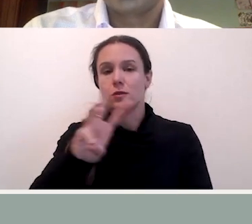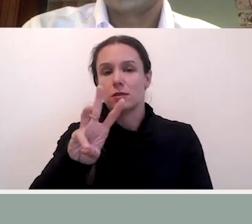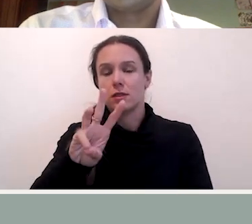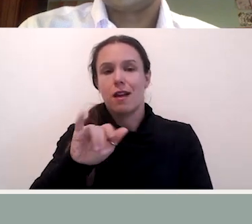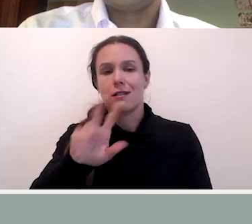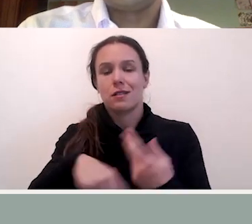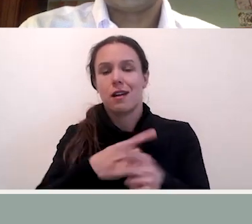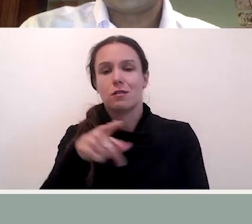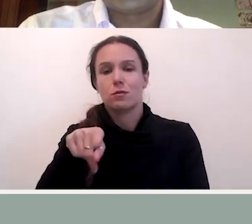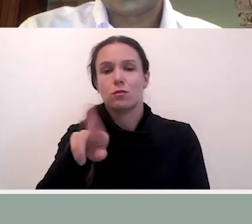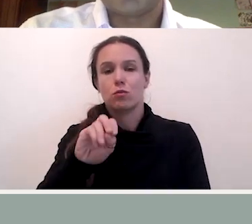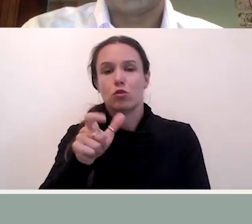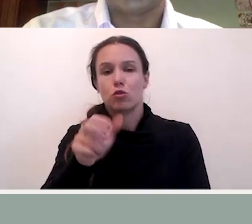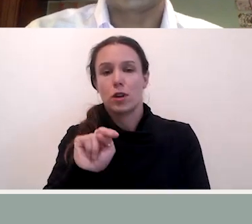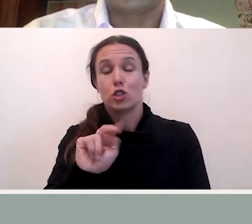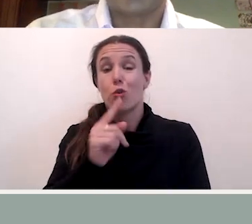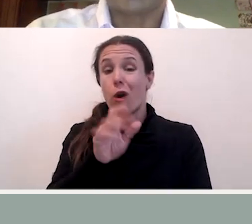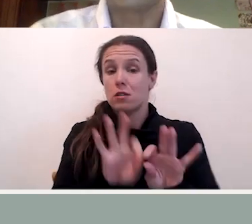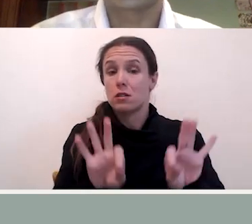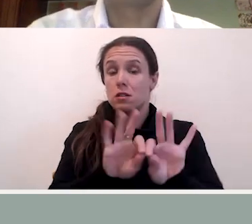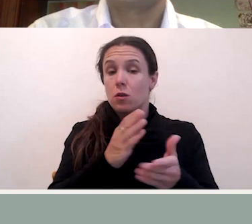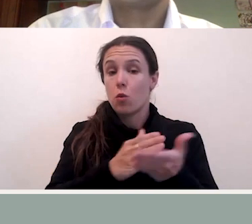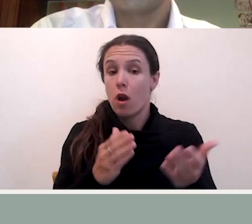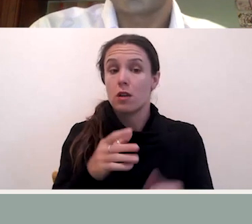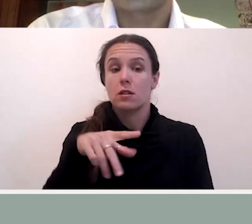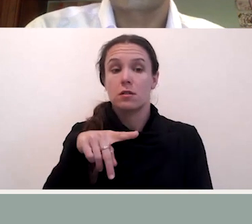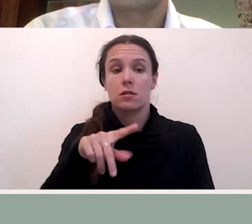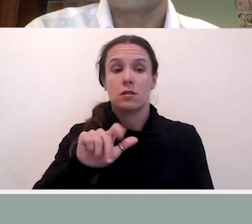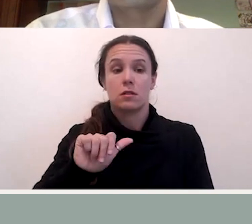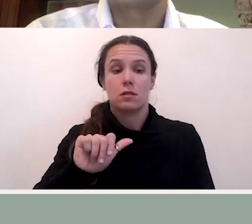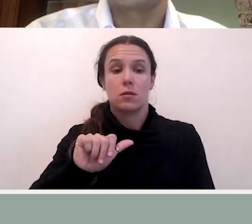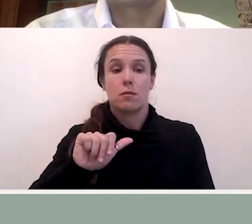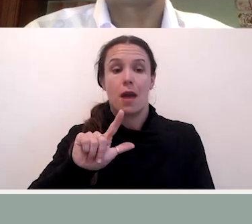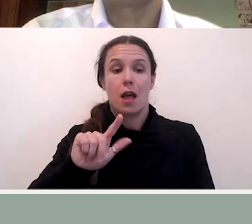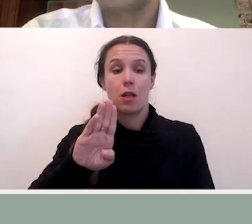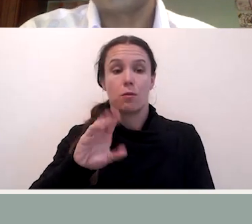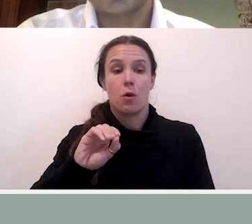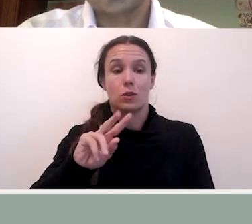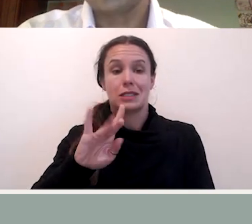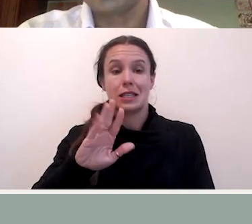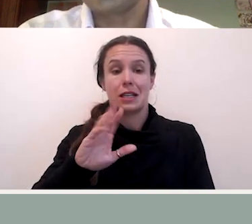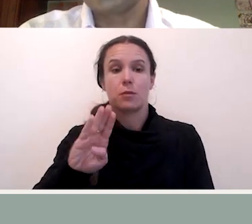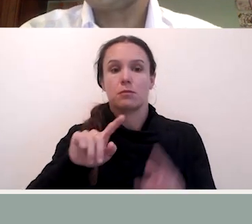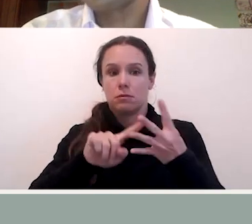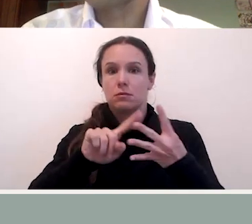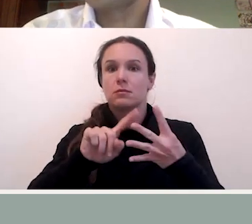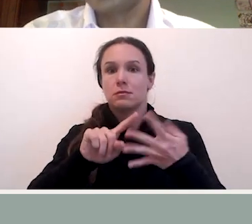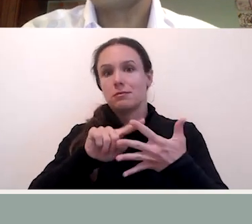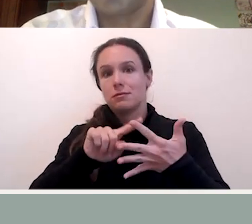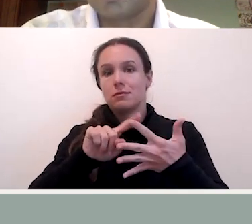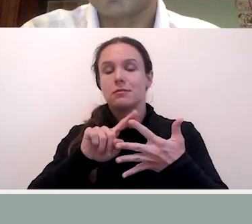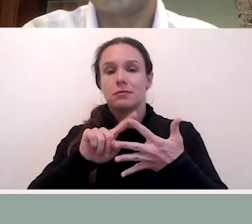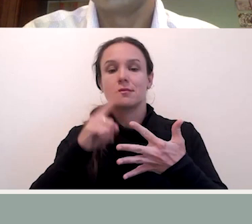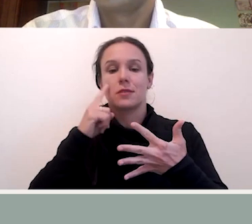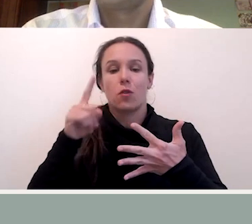progression. One key part is palbociclib or Ibrance was the prior CDK4/6 inhibitor in 87%